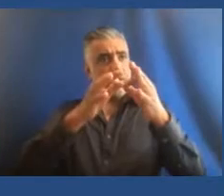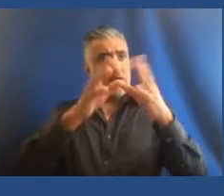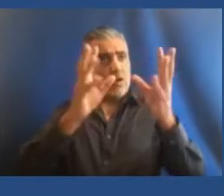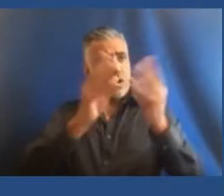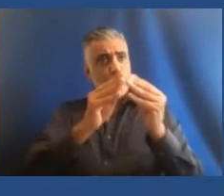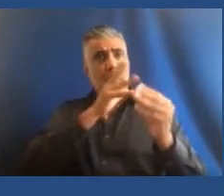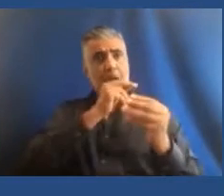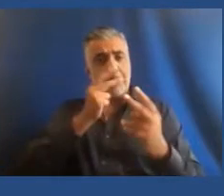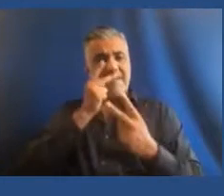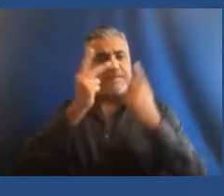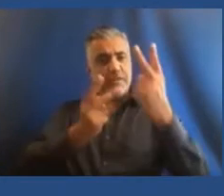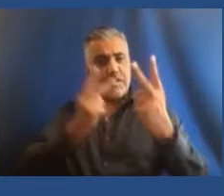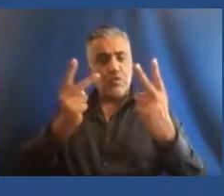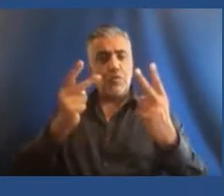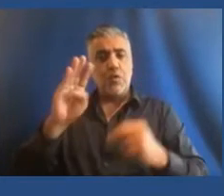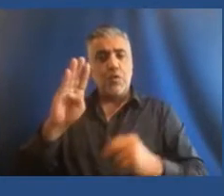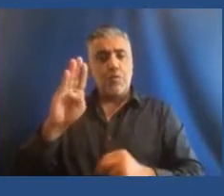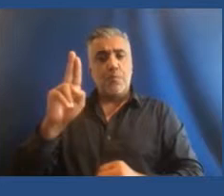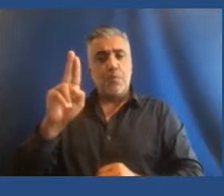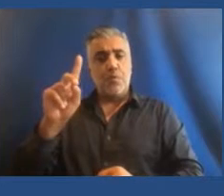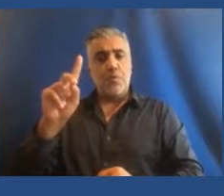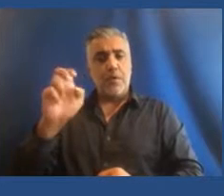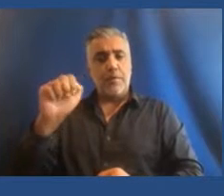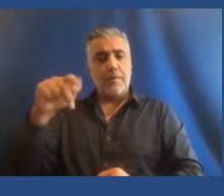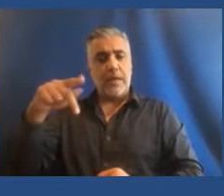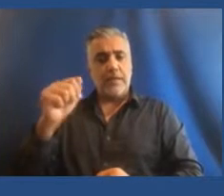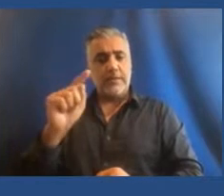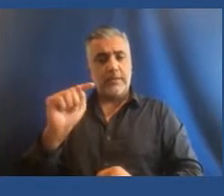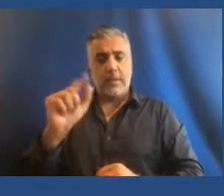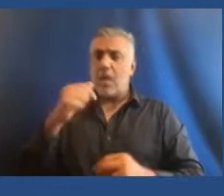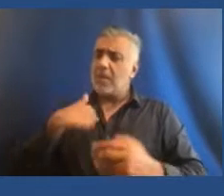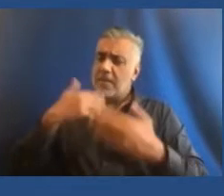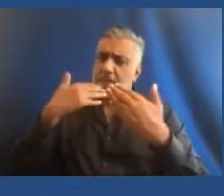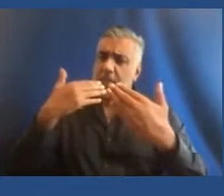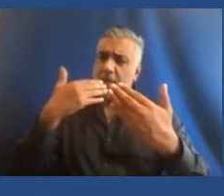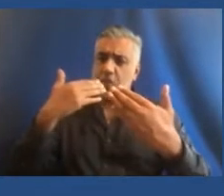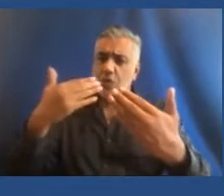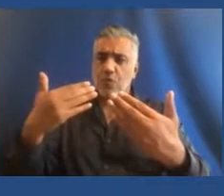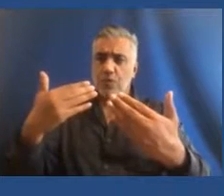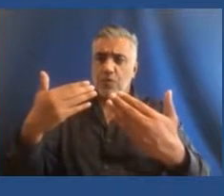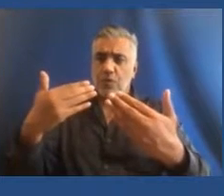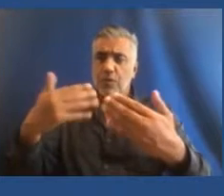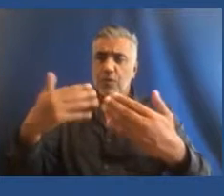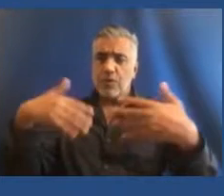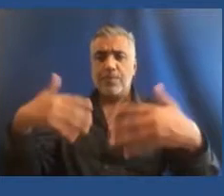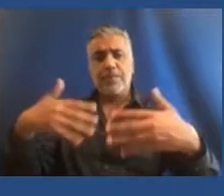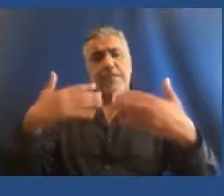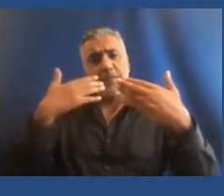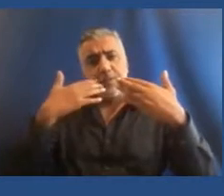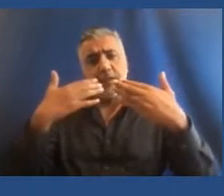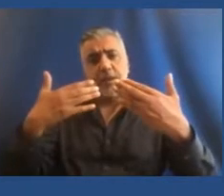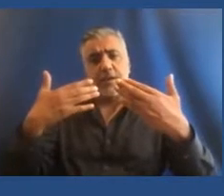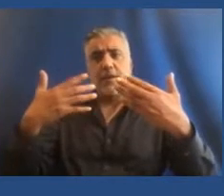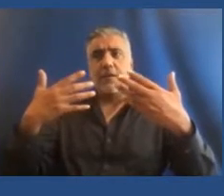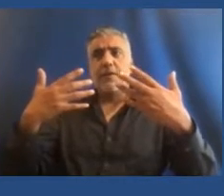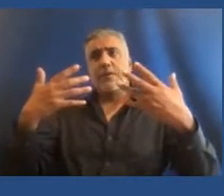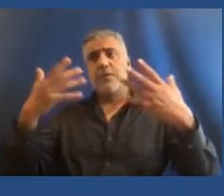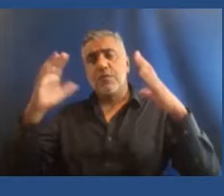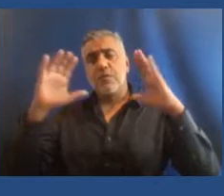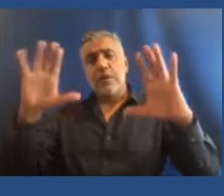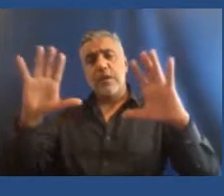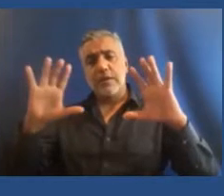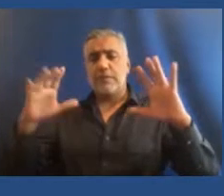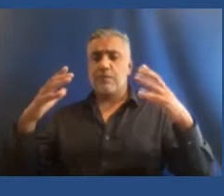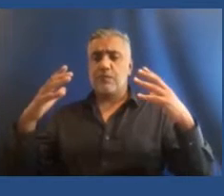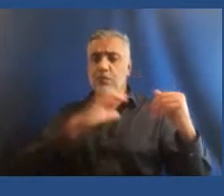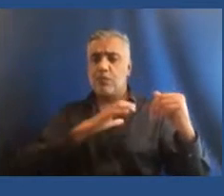means thanksgiving. And at the end of this celebration that concludes the International Eucharistic Congress and my